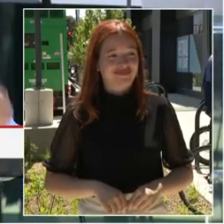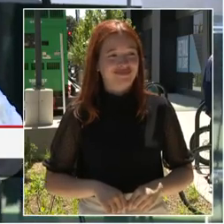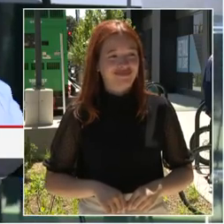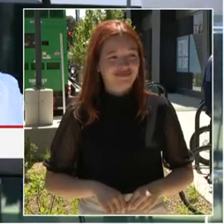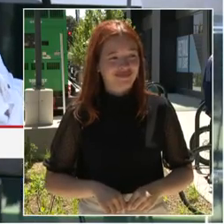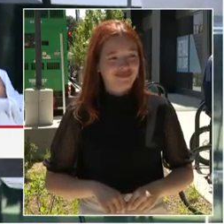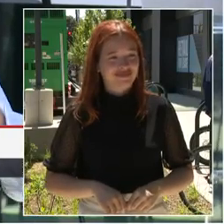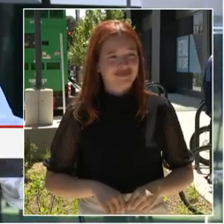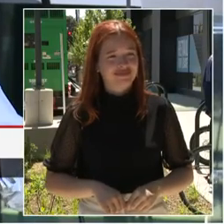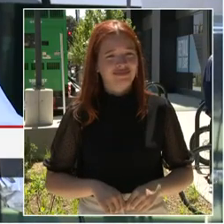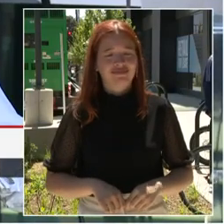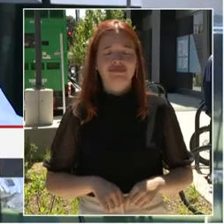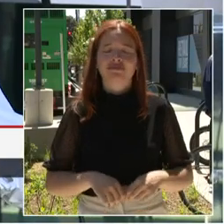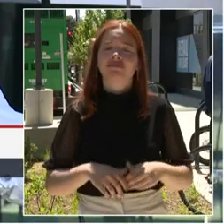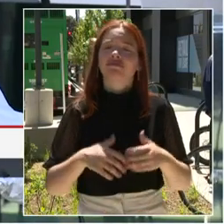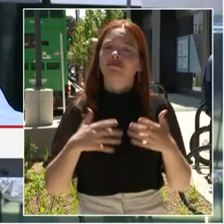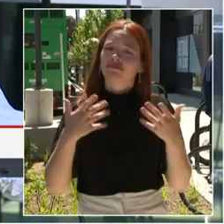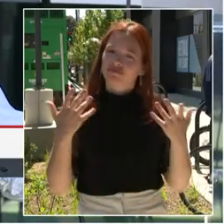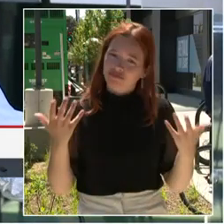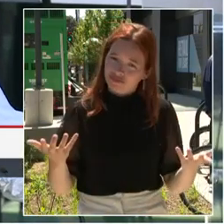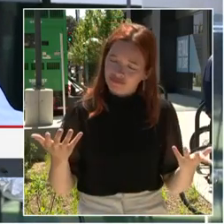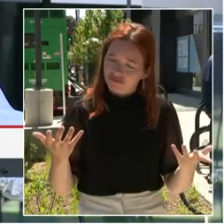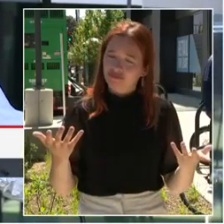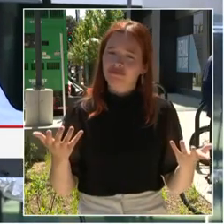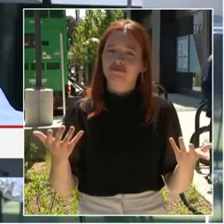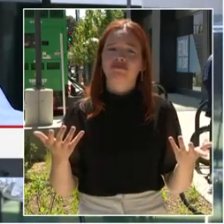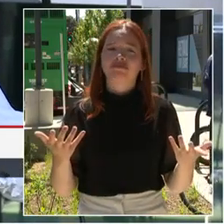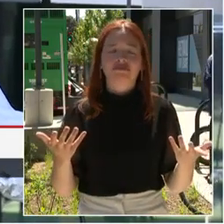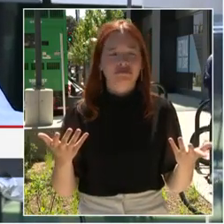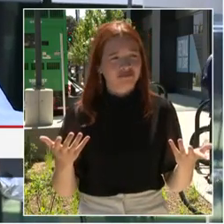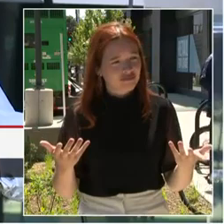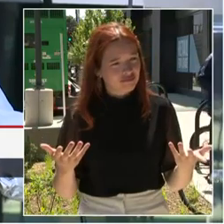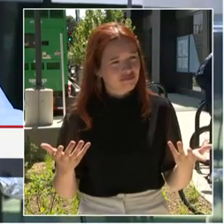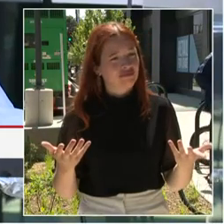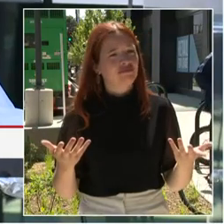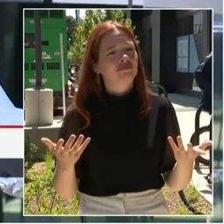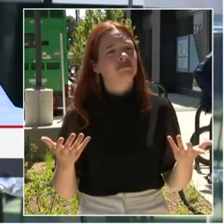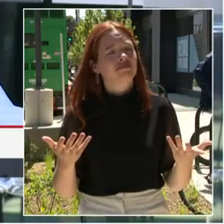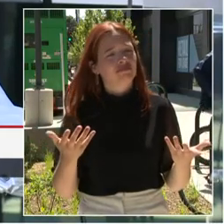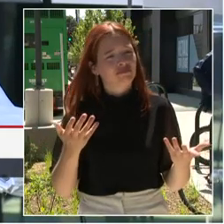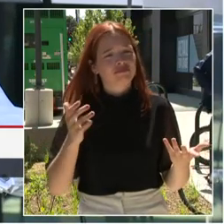Well, I just want to be a part of making this happen.